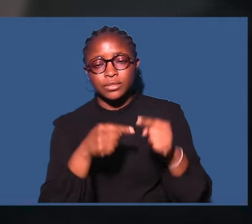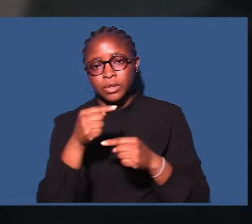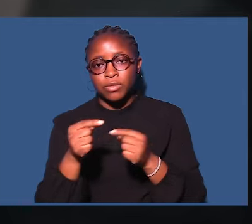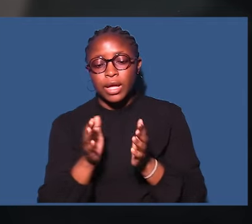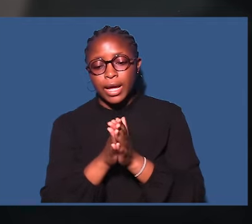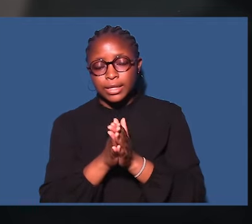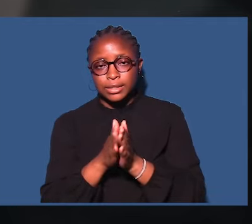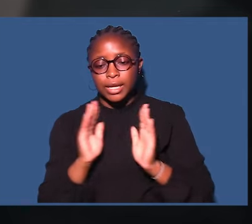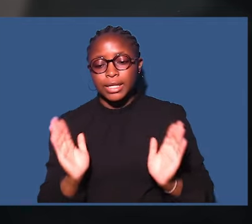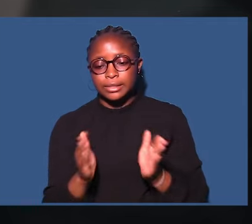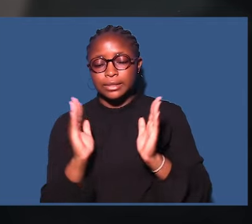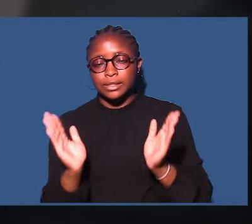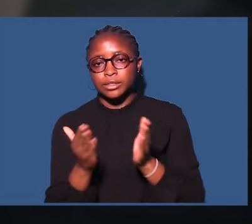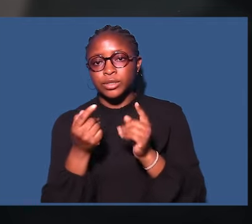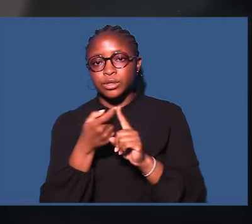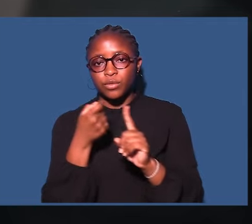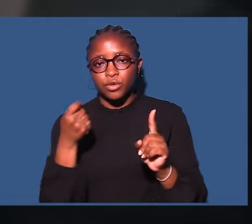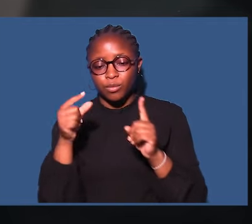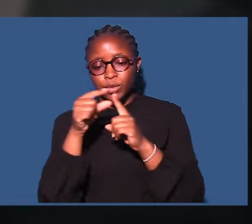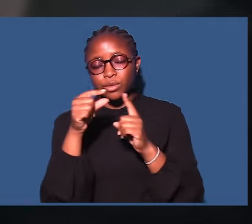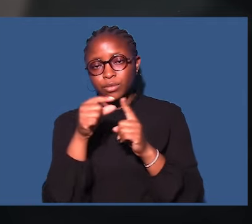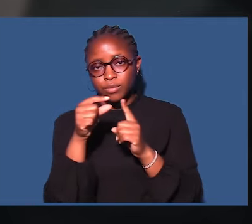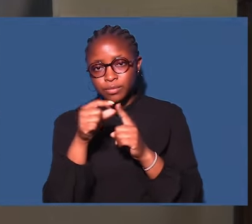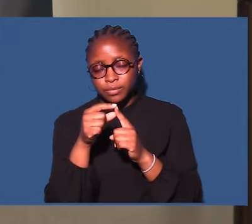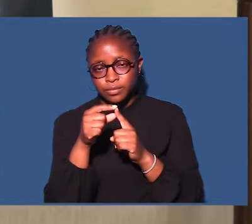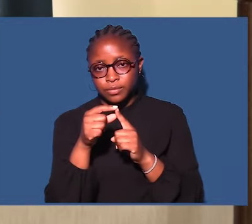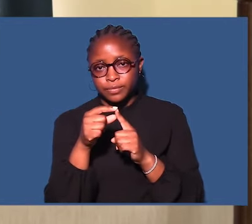encouragement from the scripture."